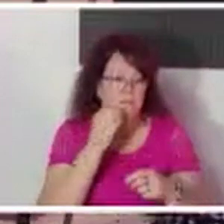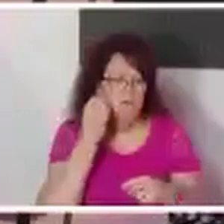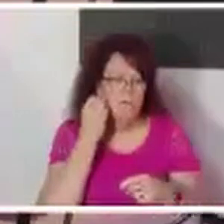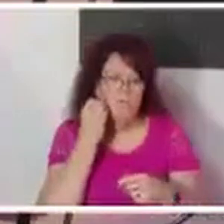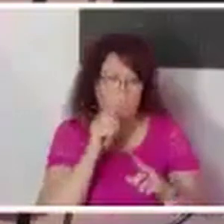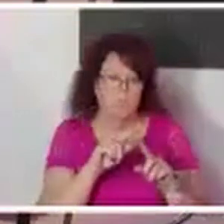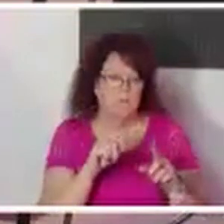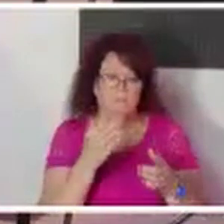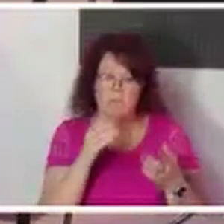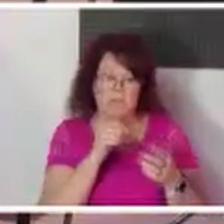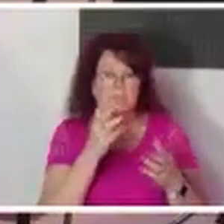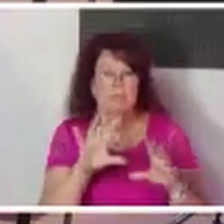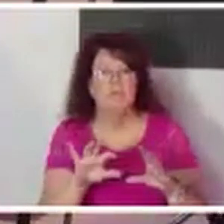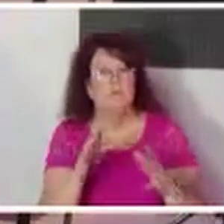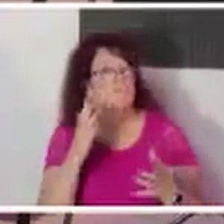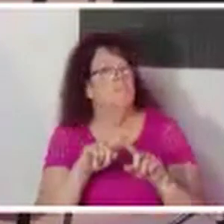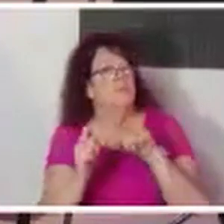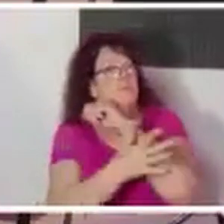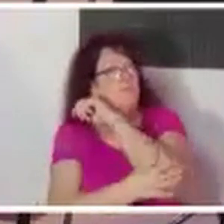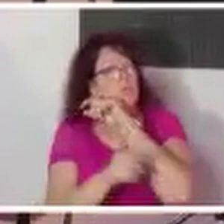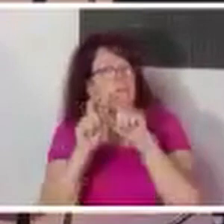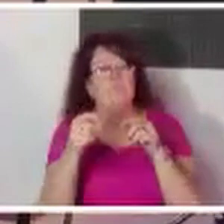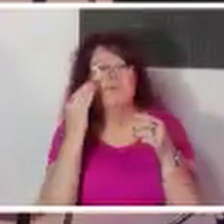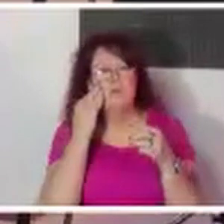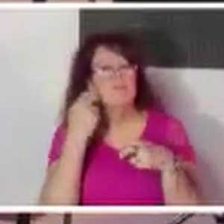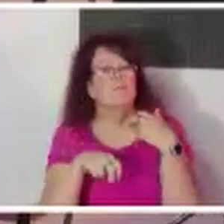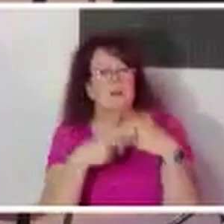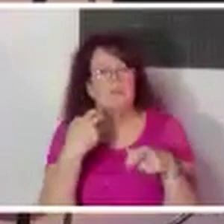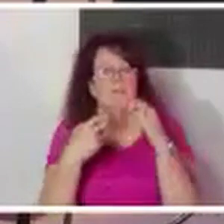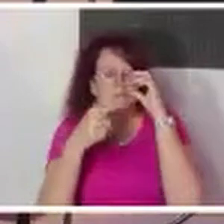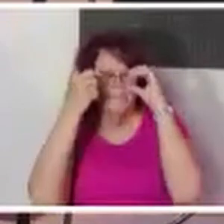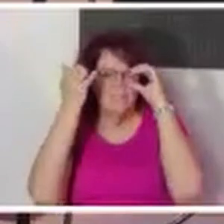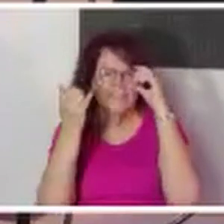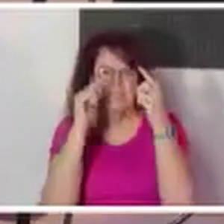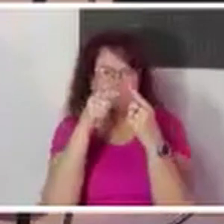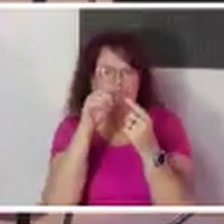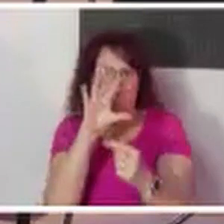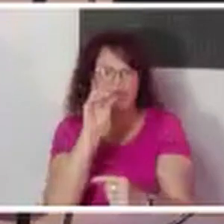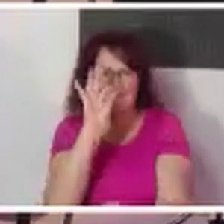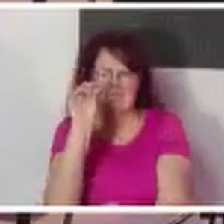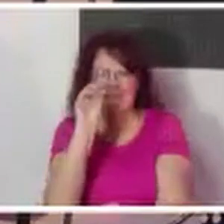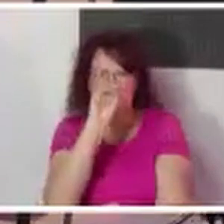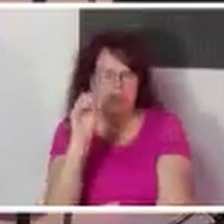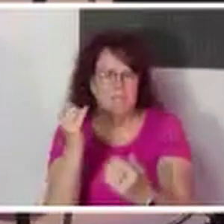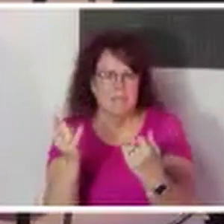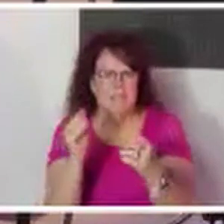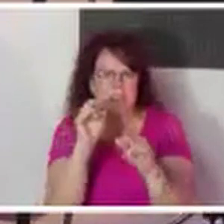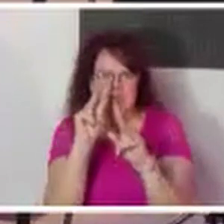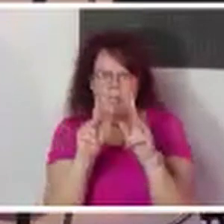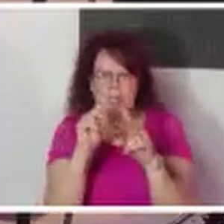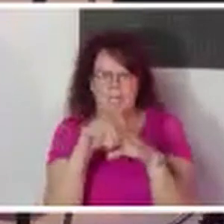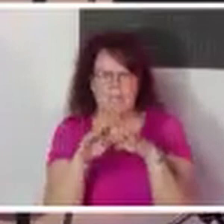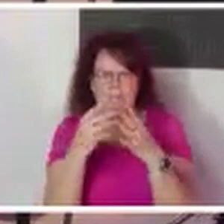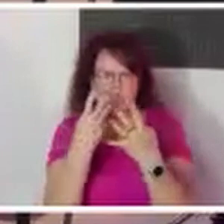poor. And we know this is a problem because at this point, 50 to 90% of the population in any given jail